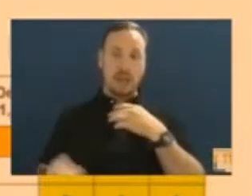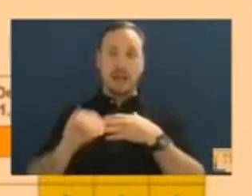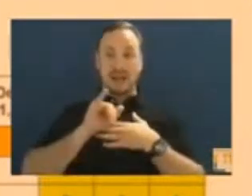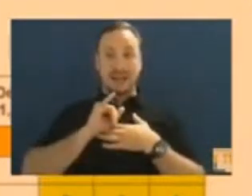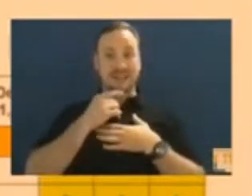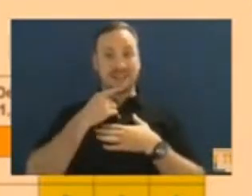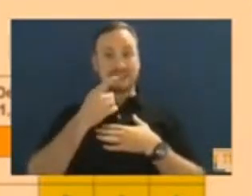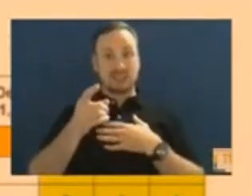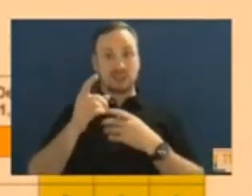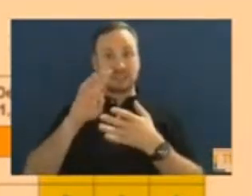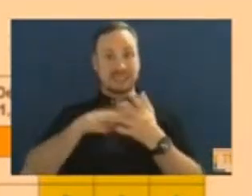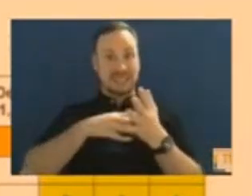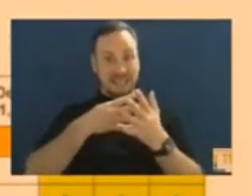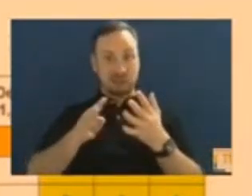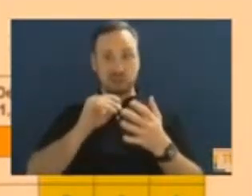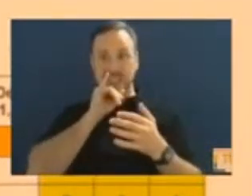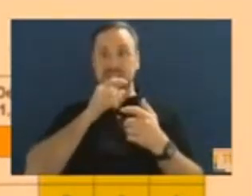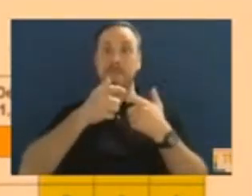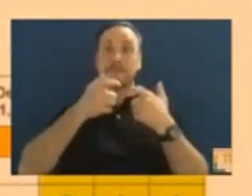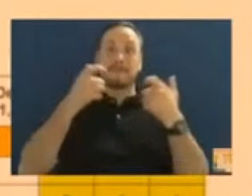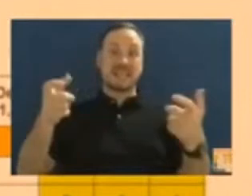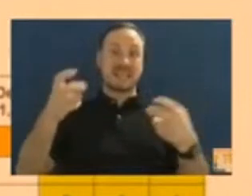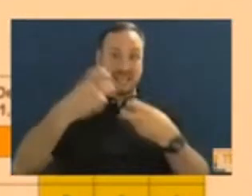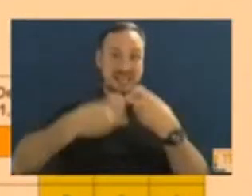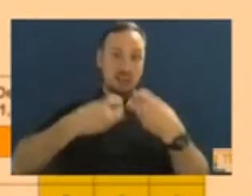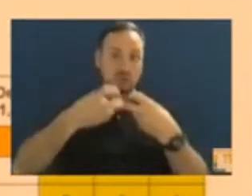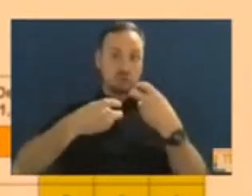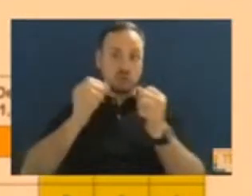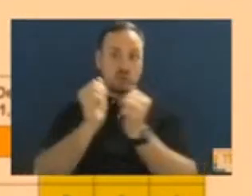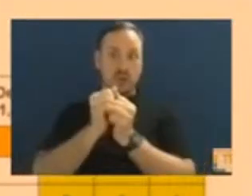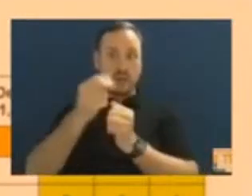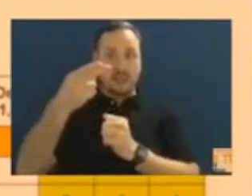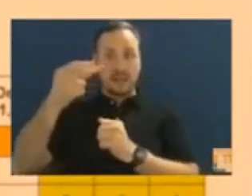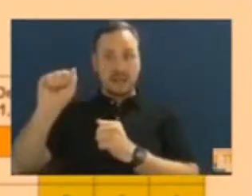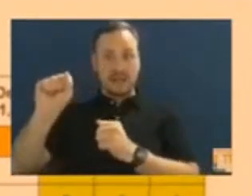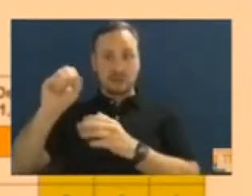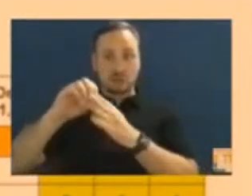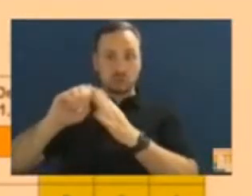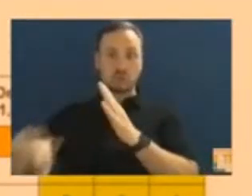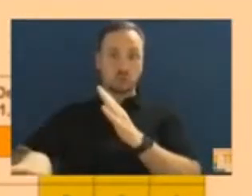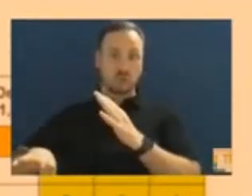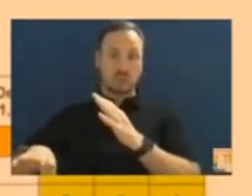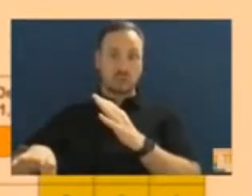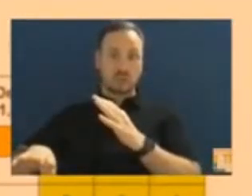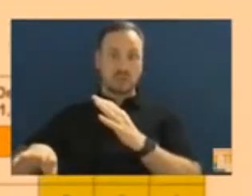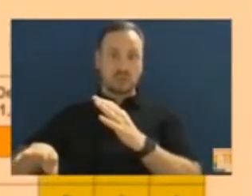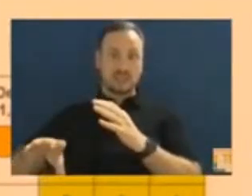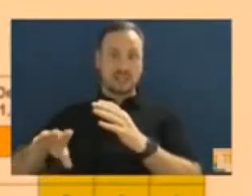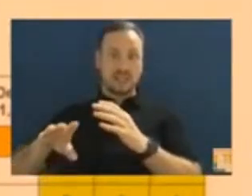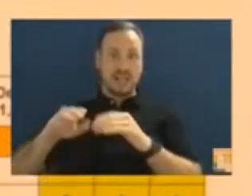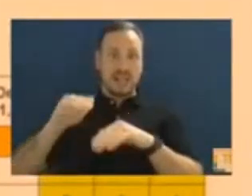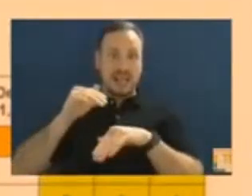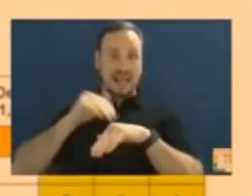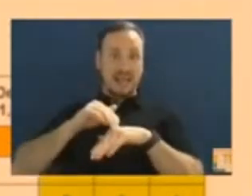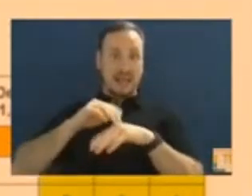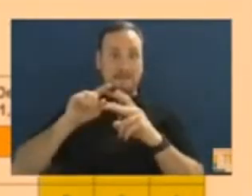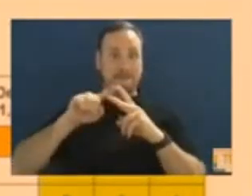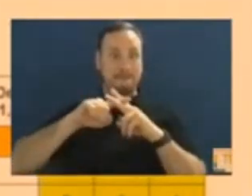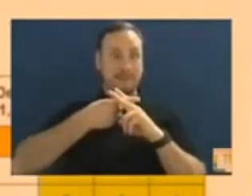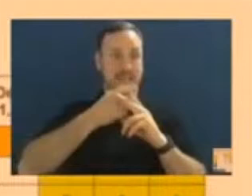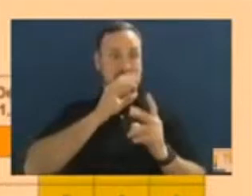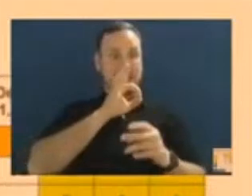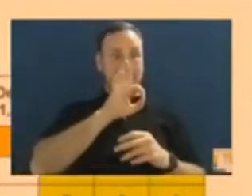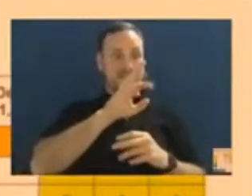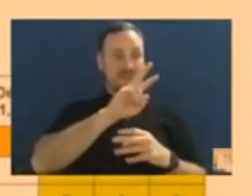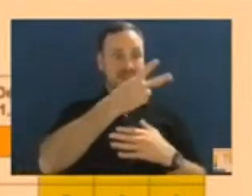students, so starting them in their rotation at the beginning of second semester